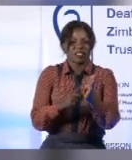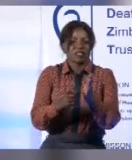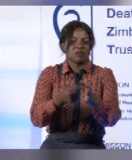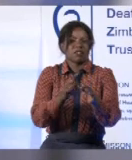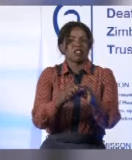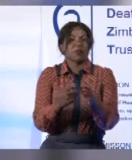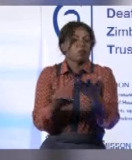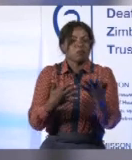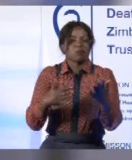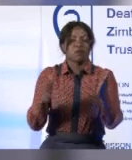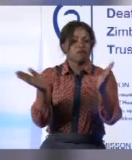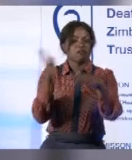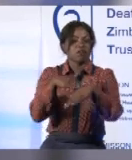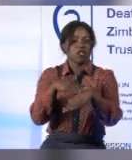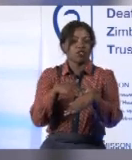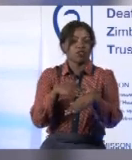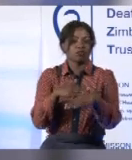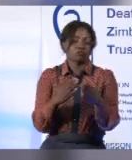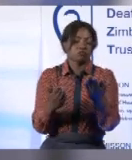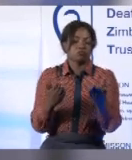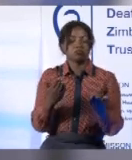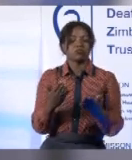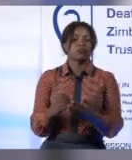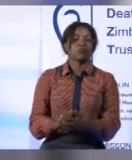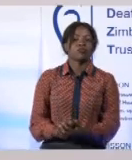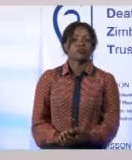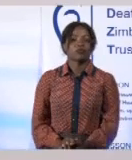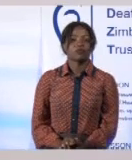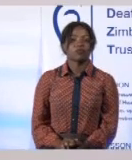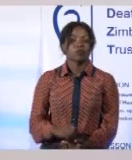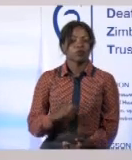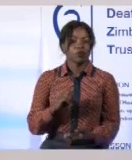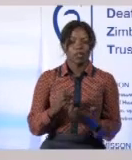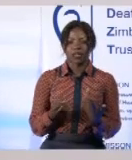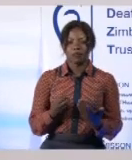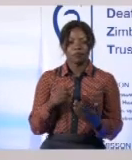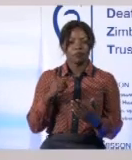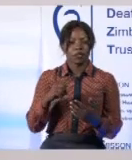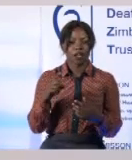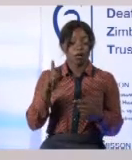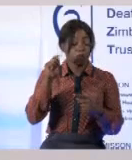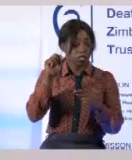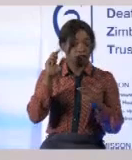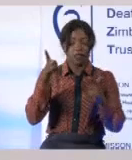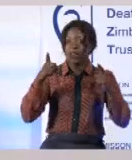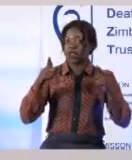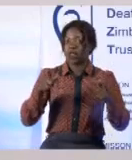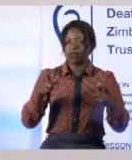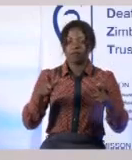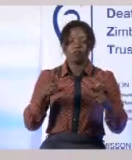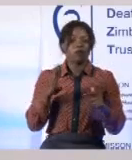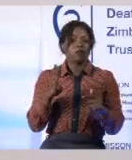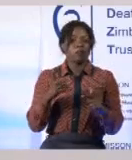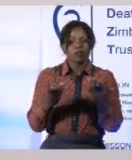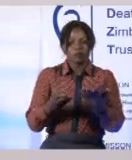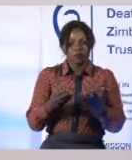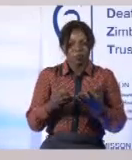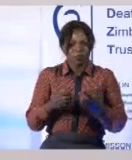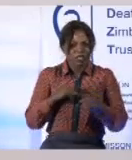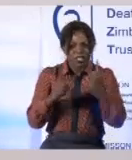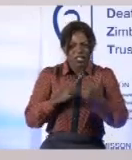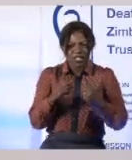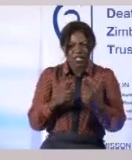can. It's a pity that we are on air and we can't talk about the levels, because I'd have wanted to break it down so that